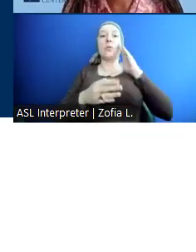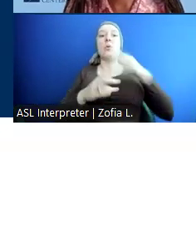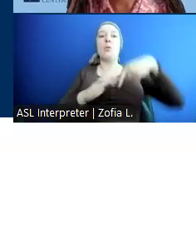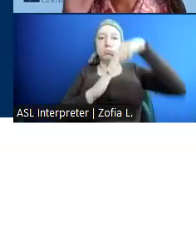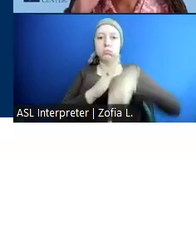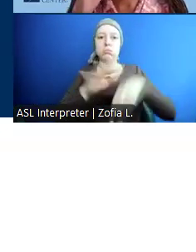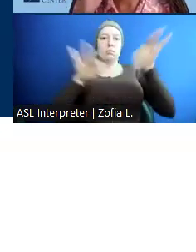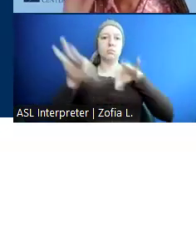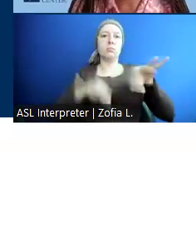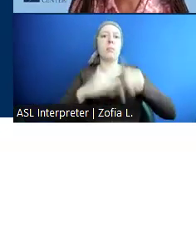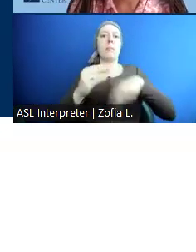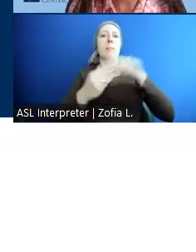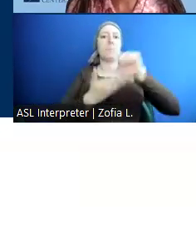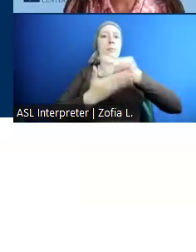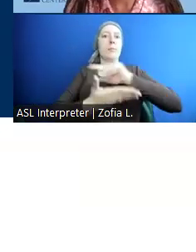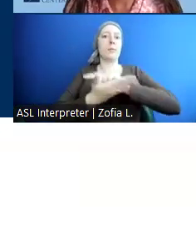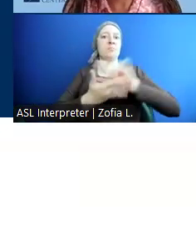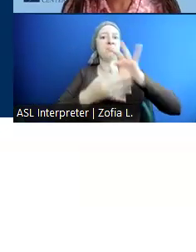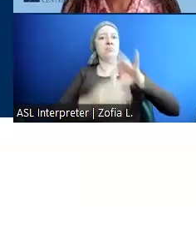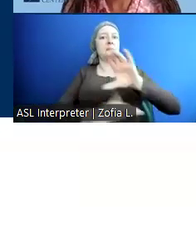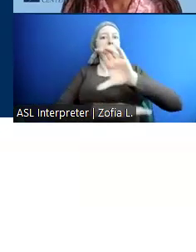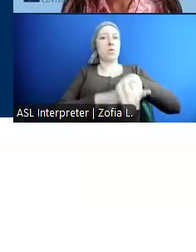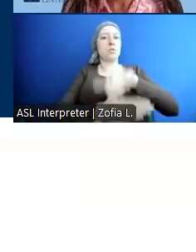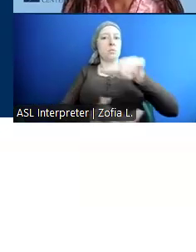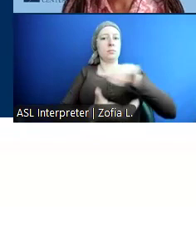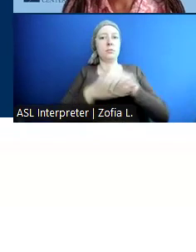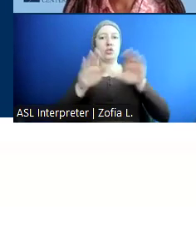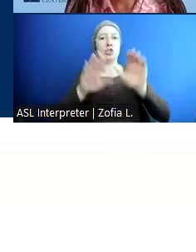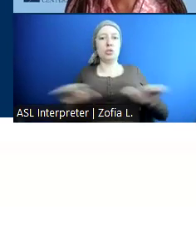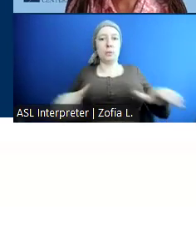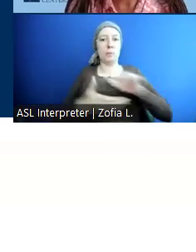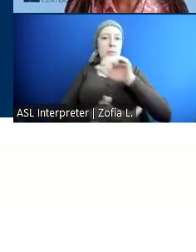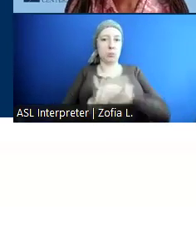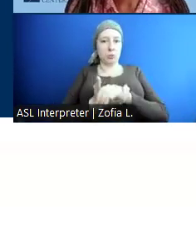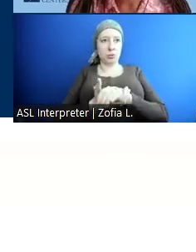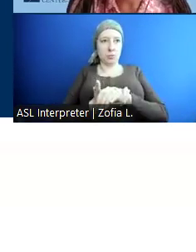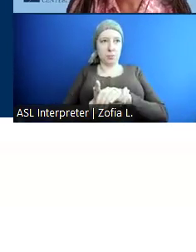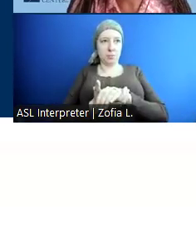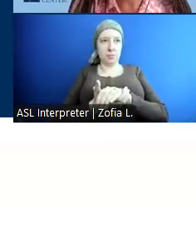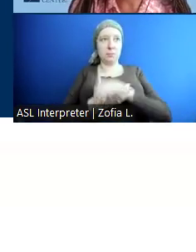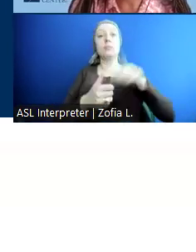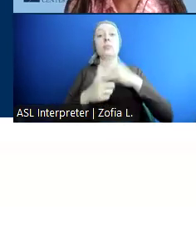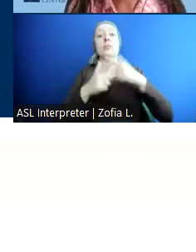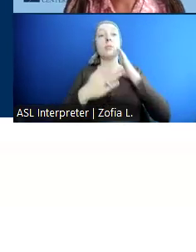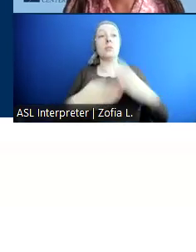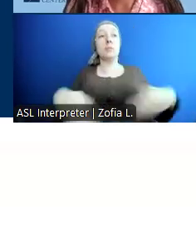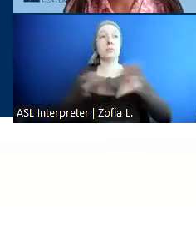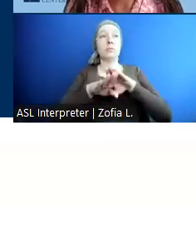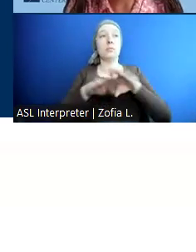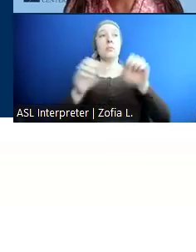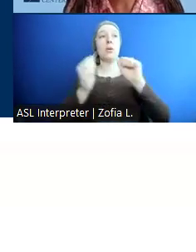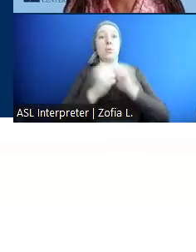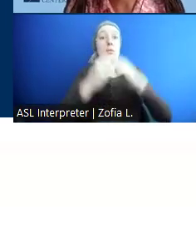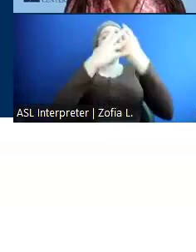the legal landscape of forced marriage and child marriage. We will then end with screening and responding